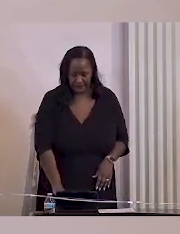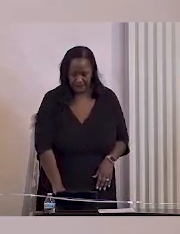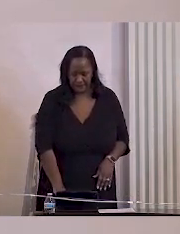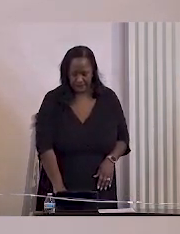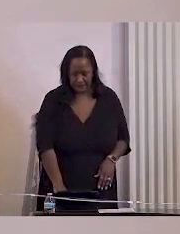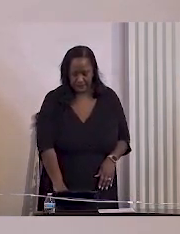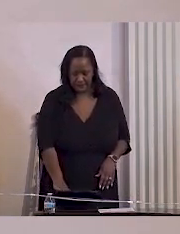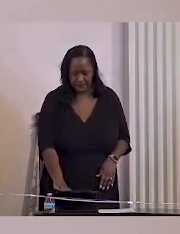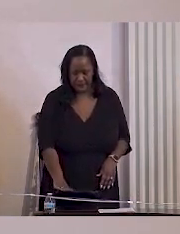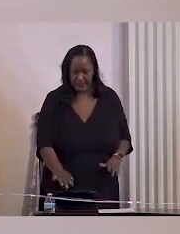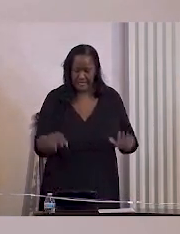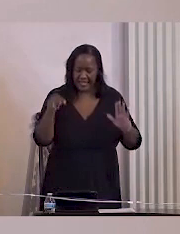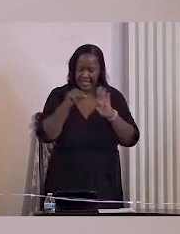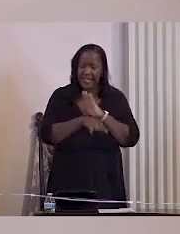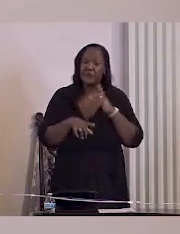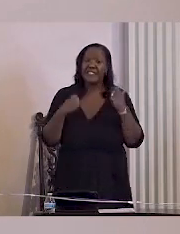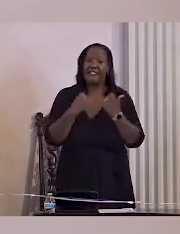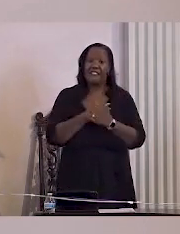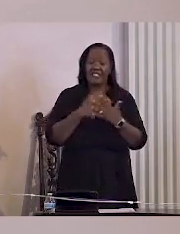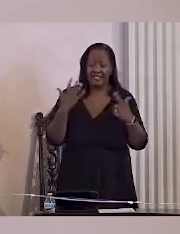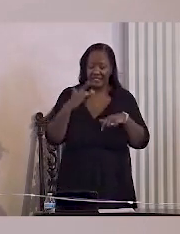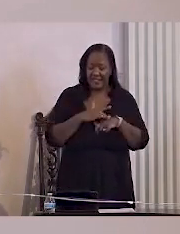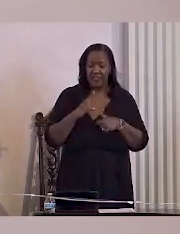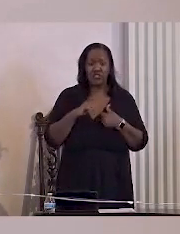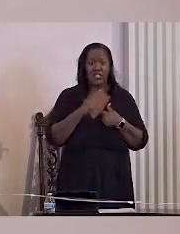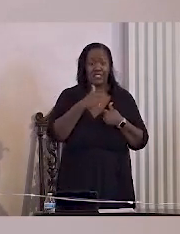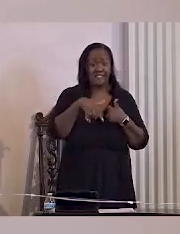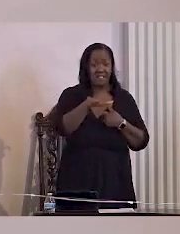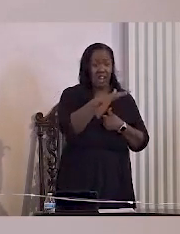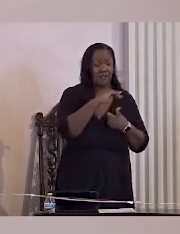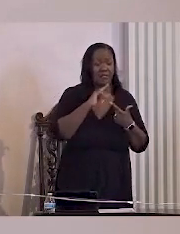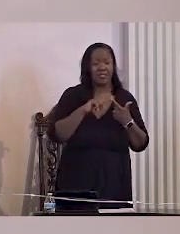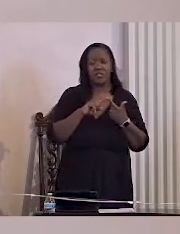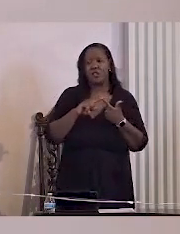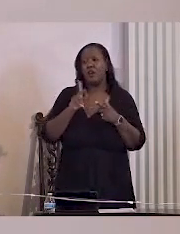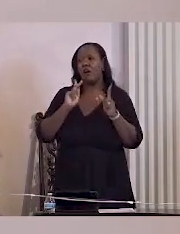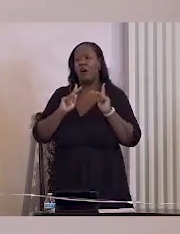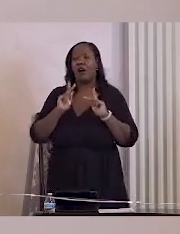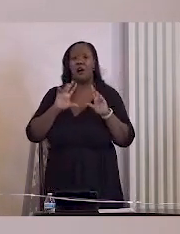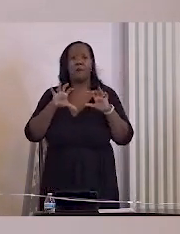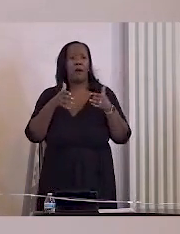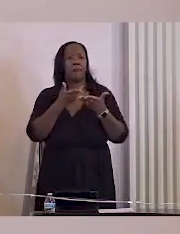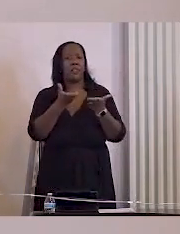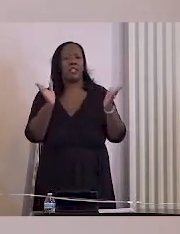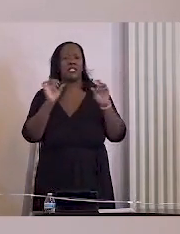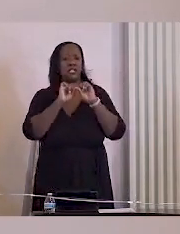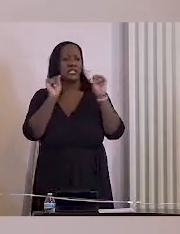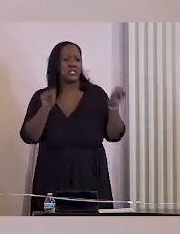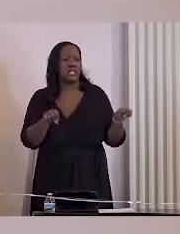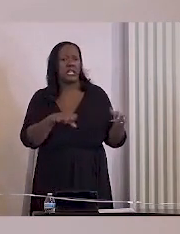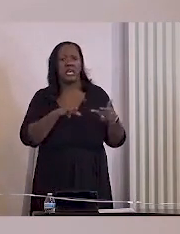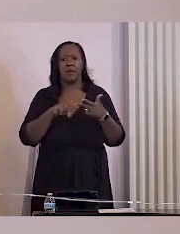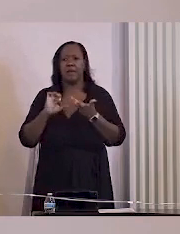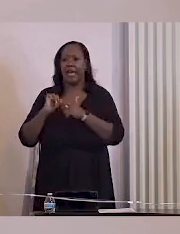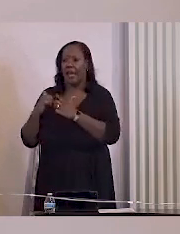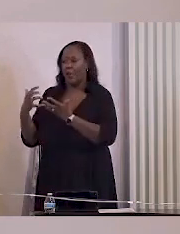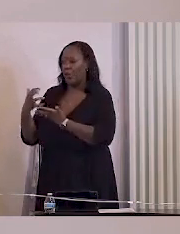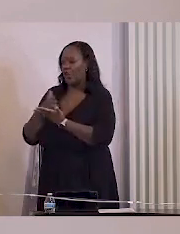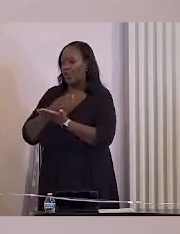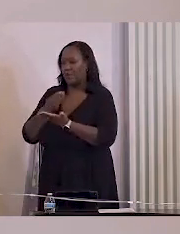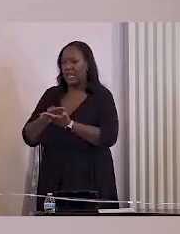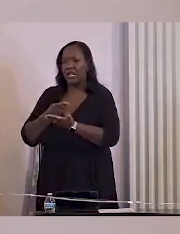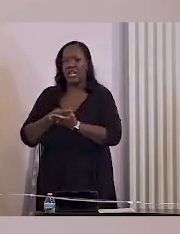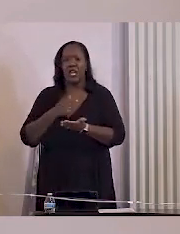Literally killing everything it touches, our environment, our public systems, our livelihood,